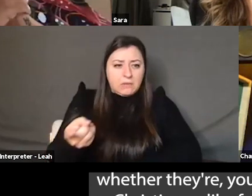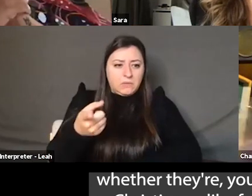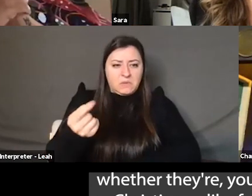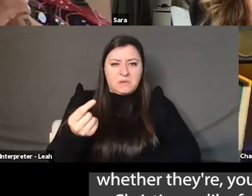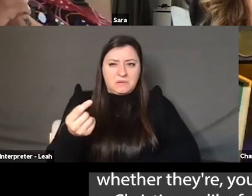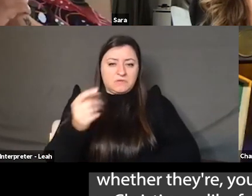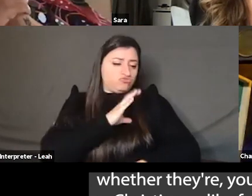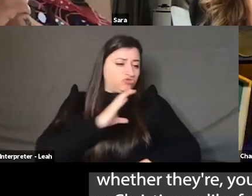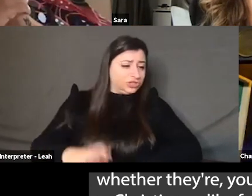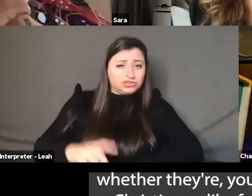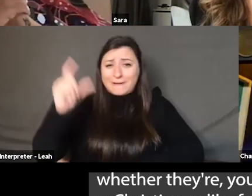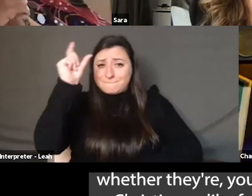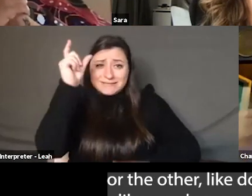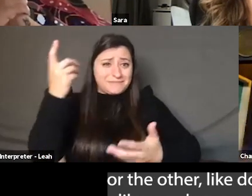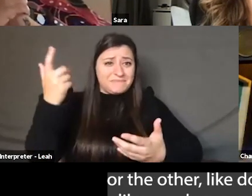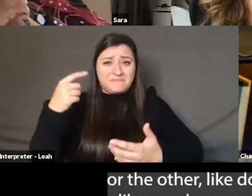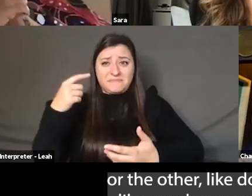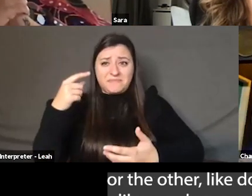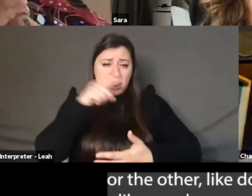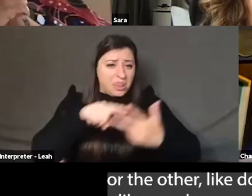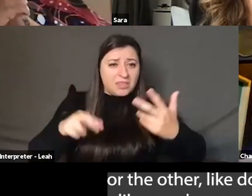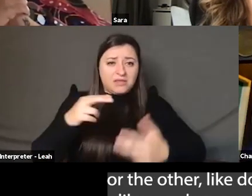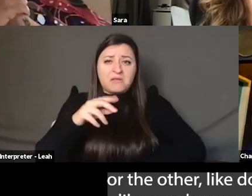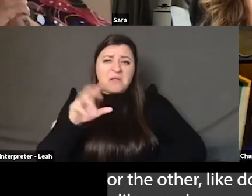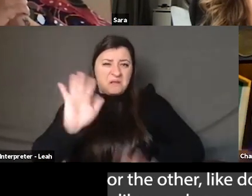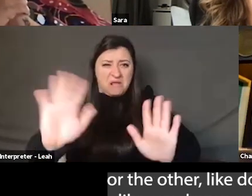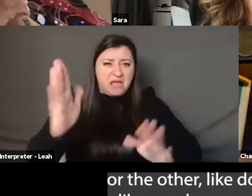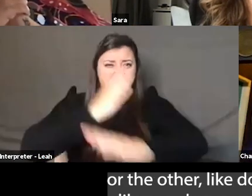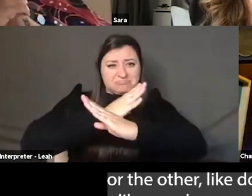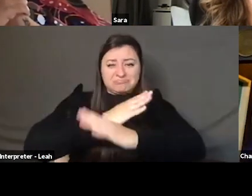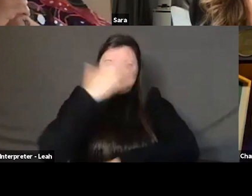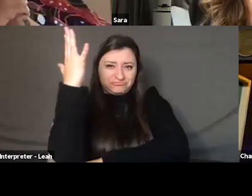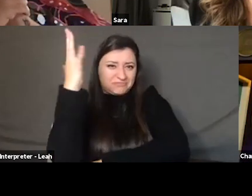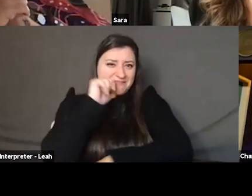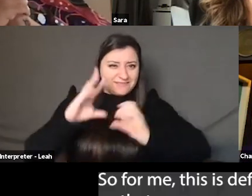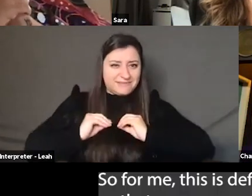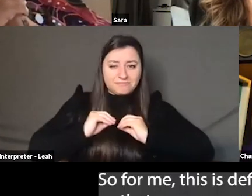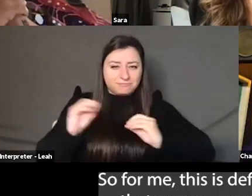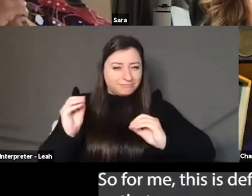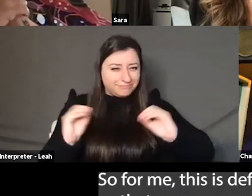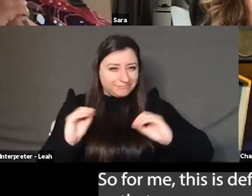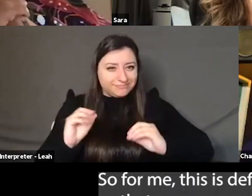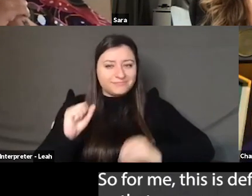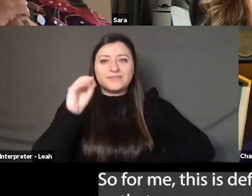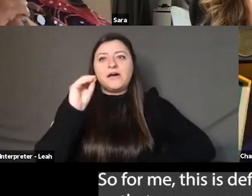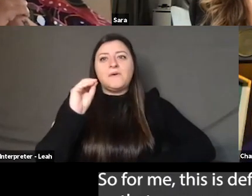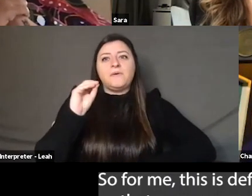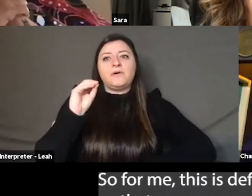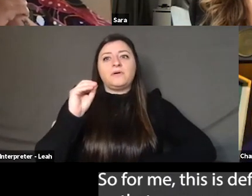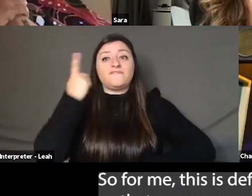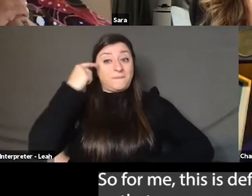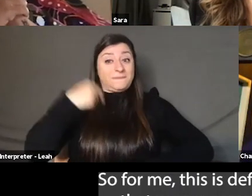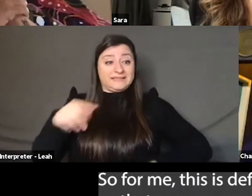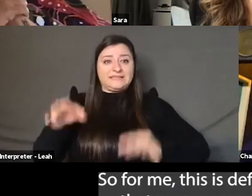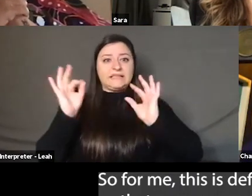Muslim or Christian or like following this party or the other, like, don't plant a tree, like, you know, we don't accept. So for me, this is definitely like